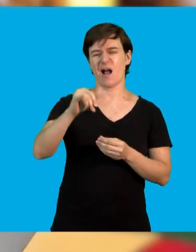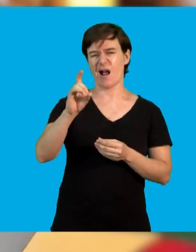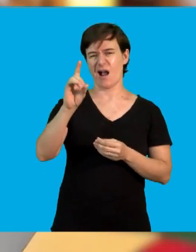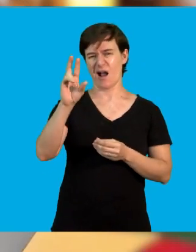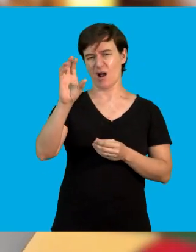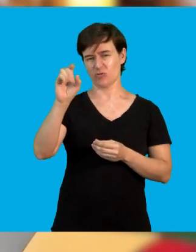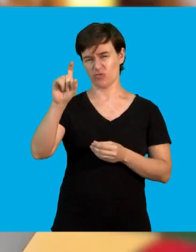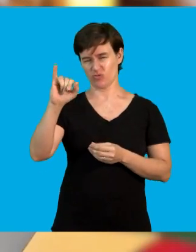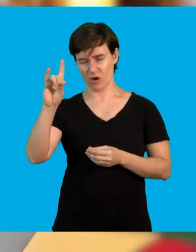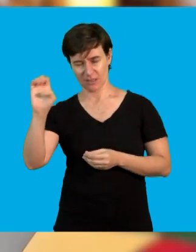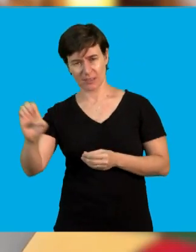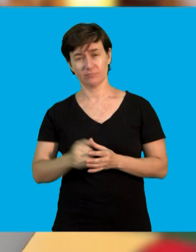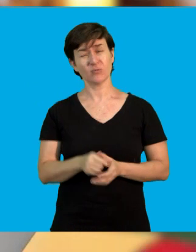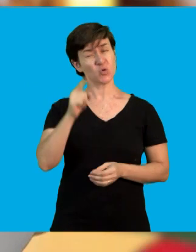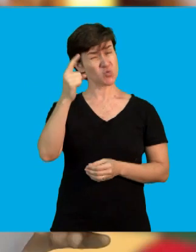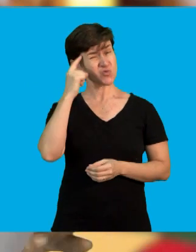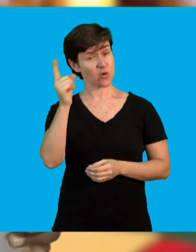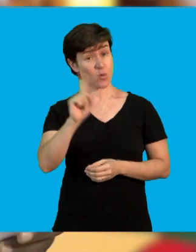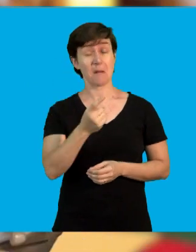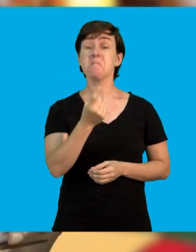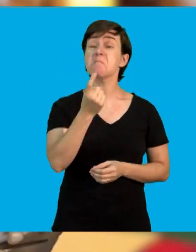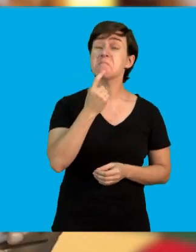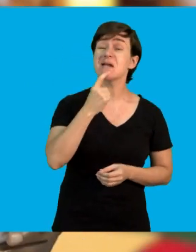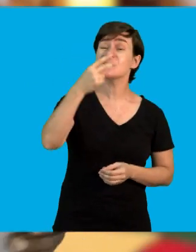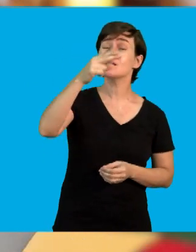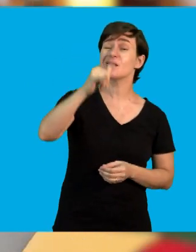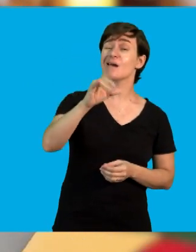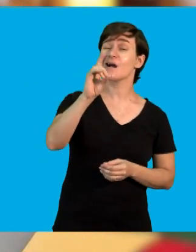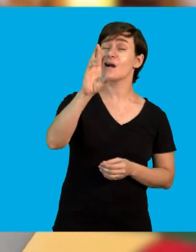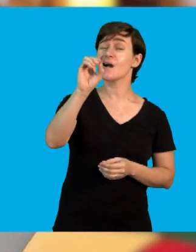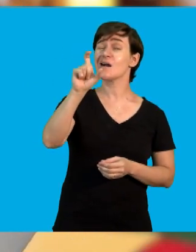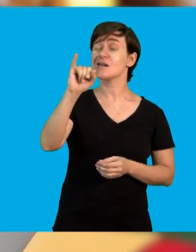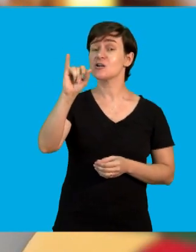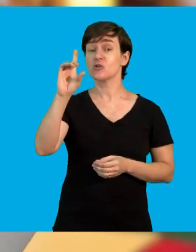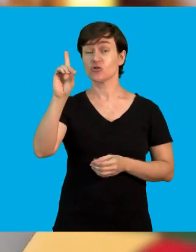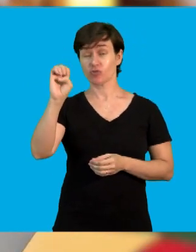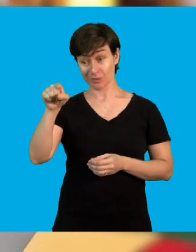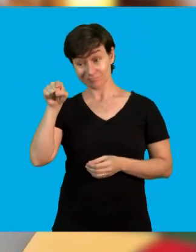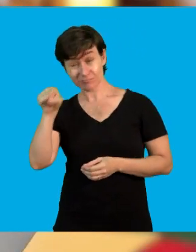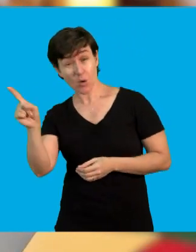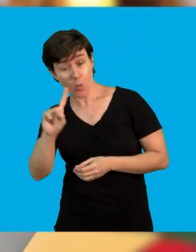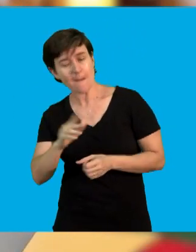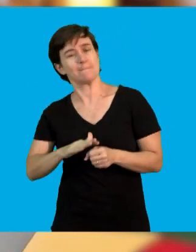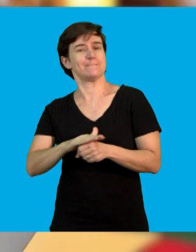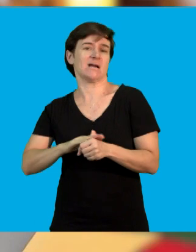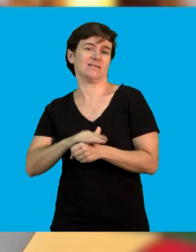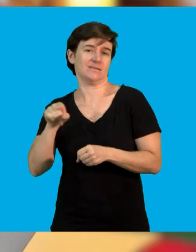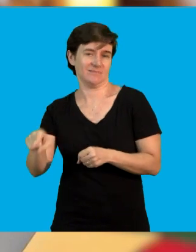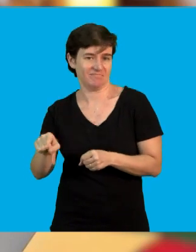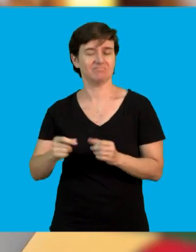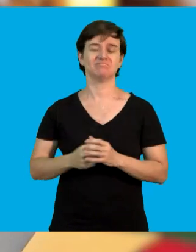we start, did you know the following? That the metal hydroxide that we're talking about, they are actually bases, or they make